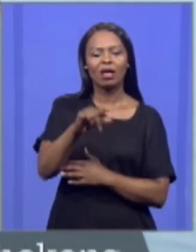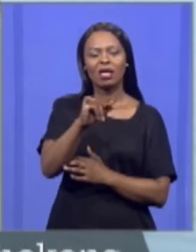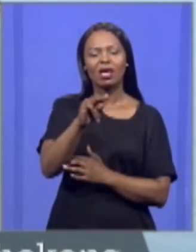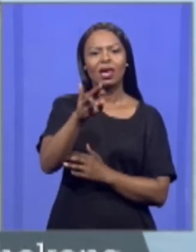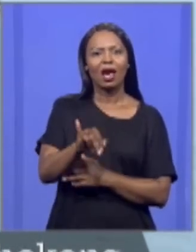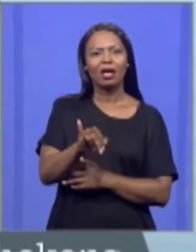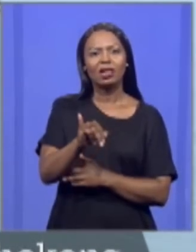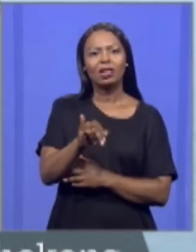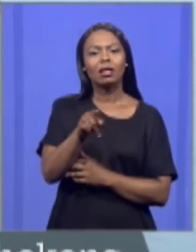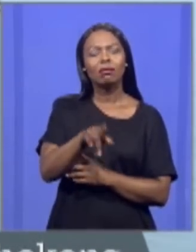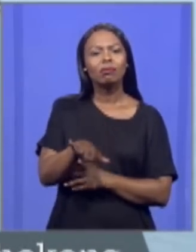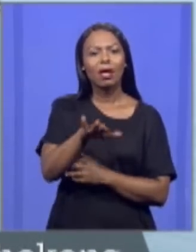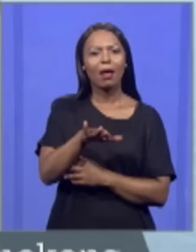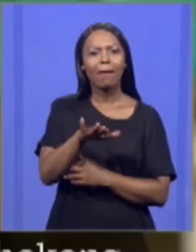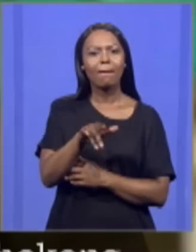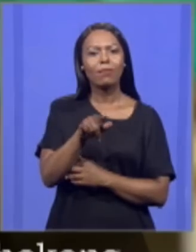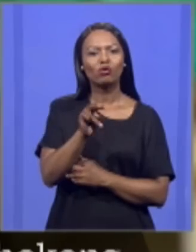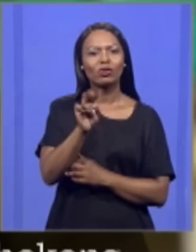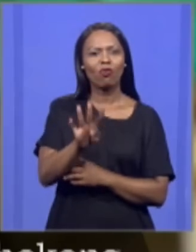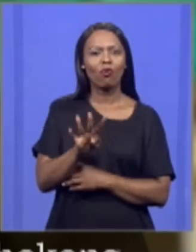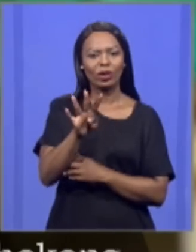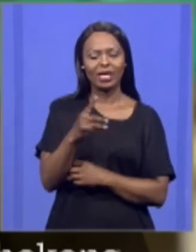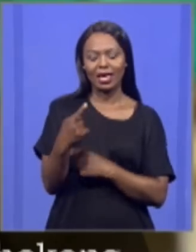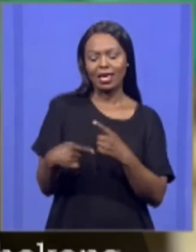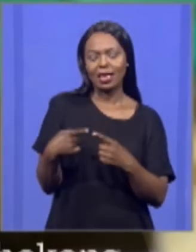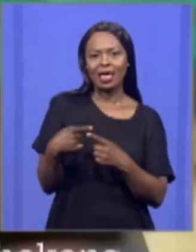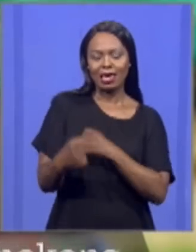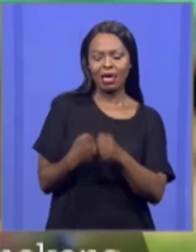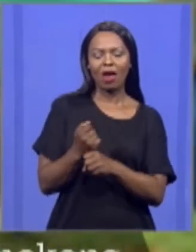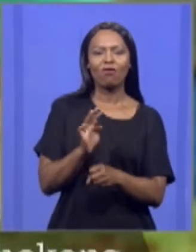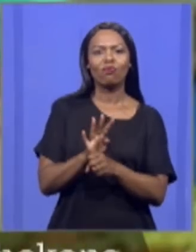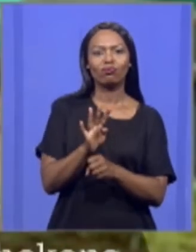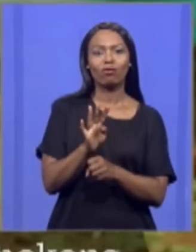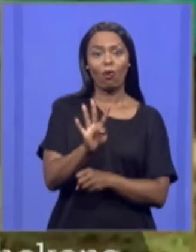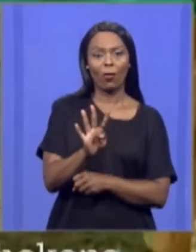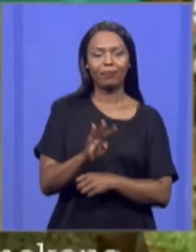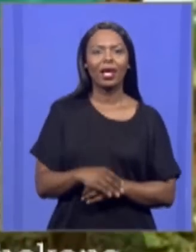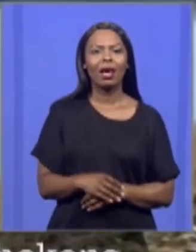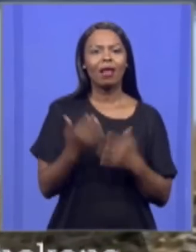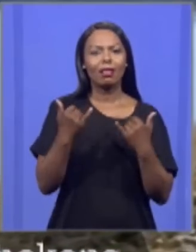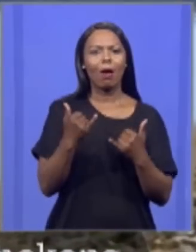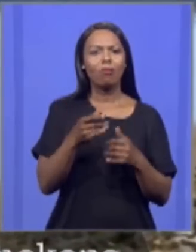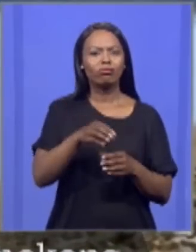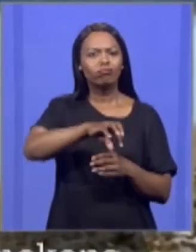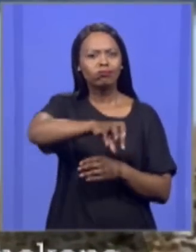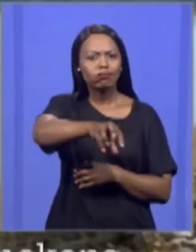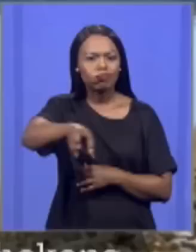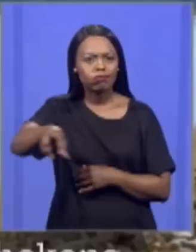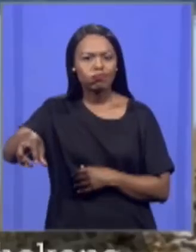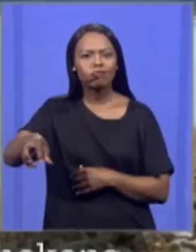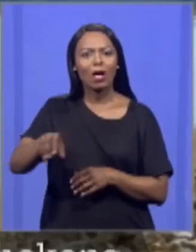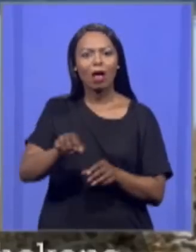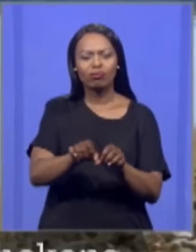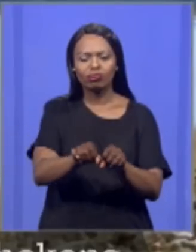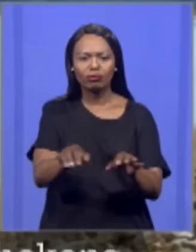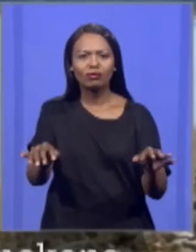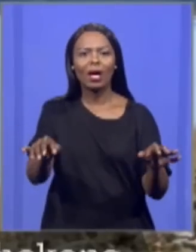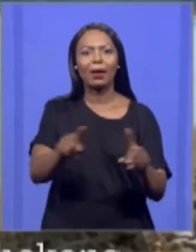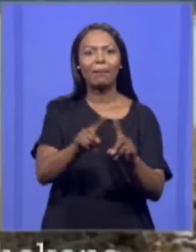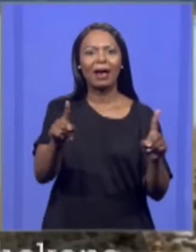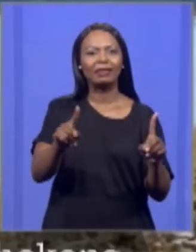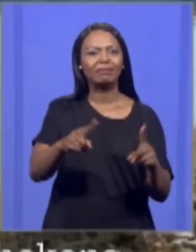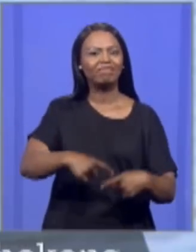letetše go gagaba tekano ya mengwaga e 4. Go šetše go le mengwaga e senyane dipompi tša metsana yeo e bego e swanetše go golega di omile.